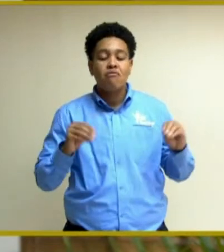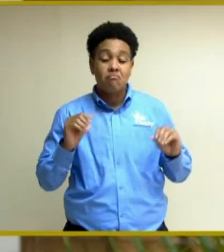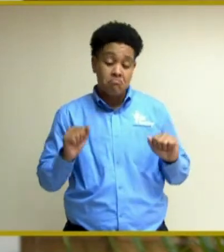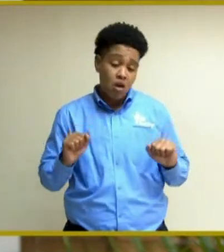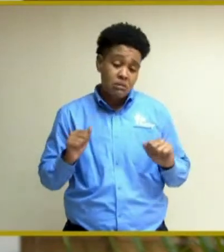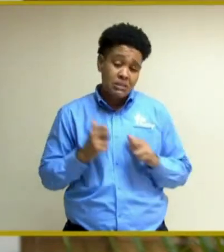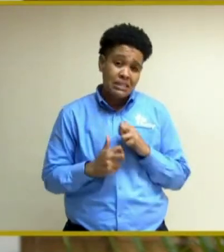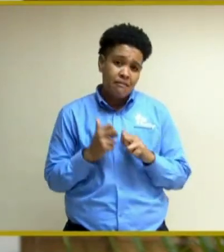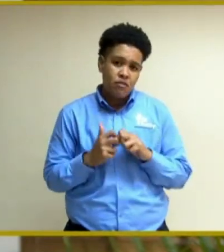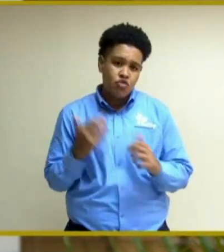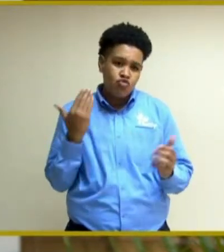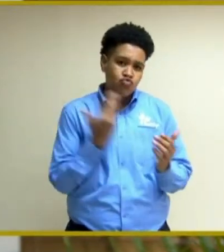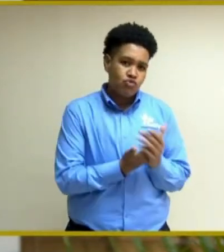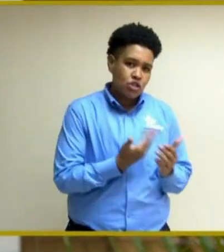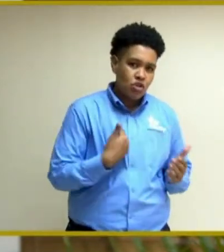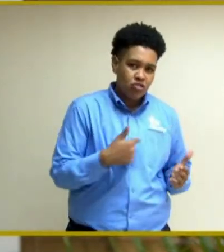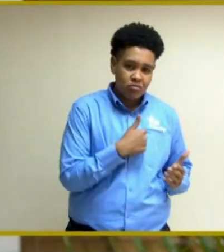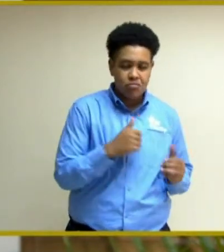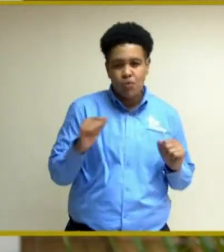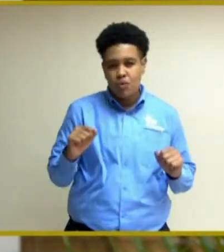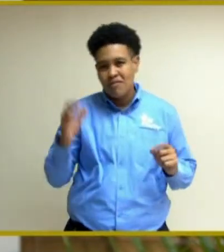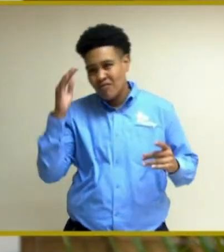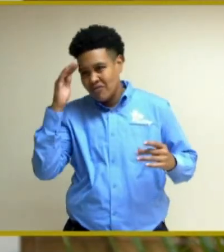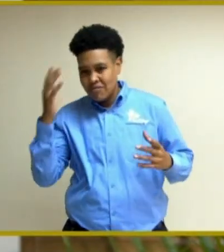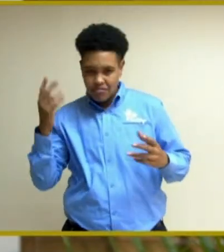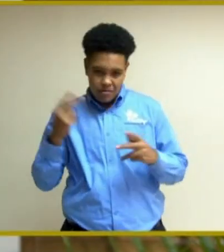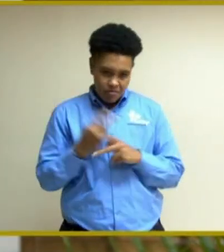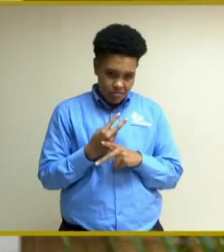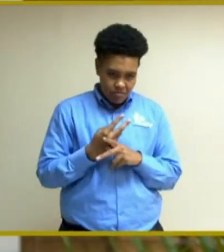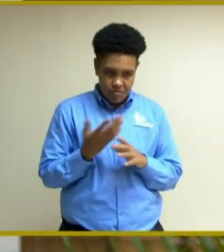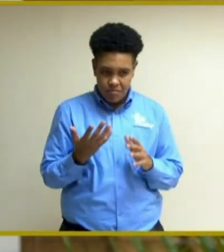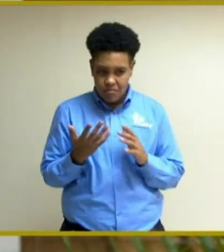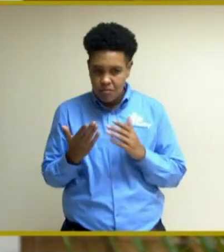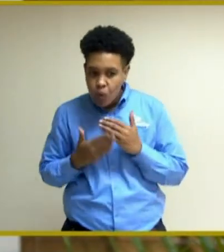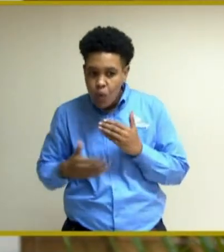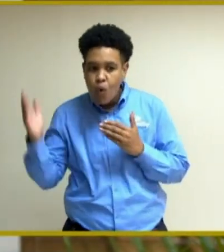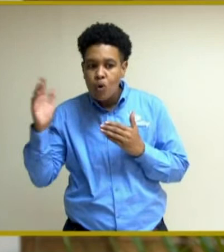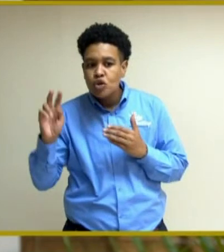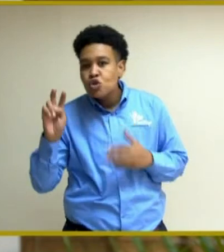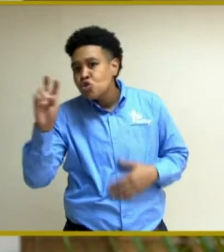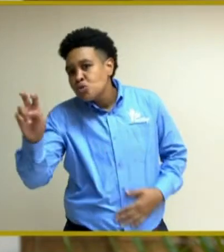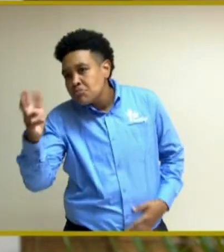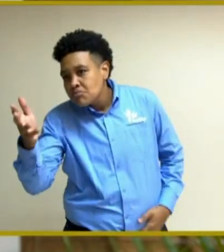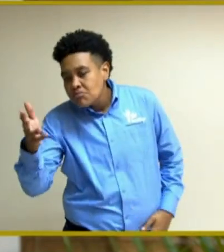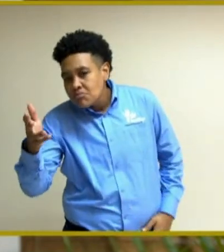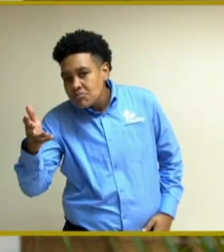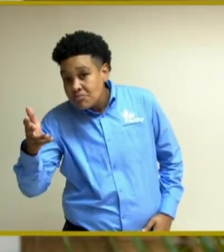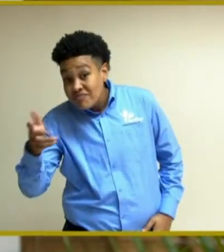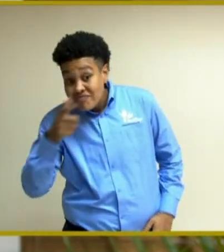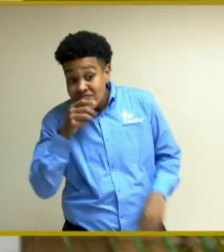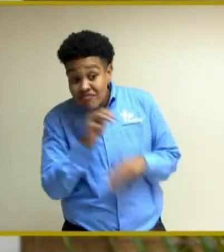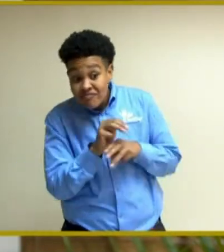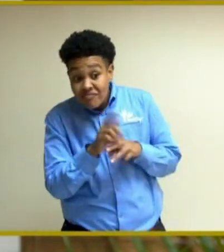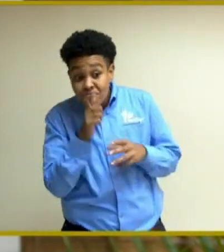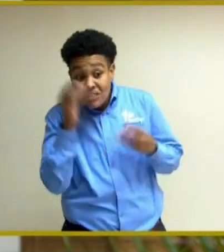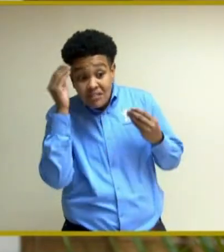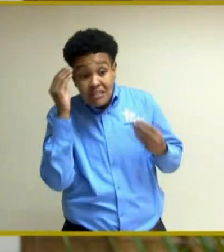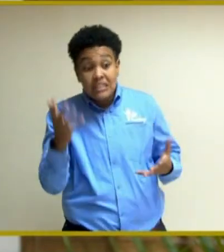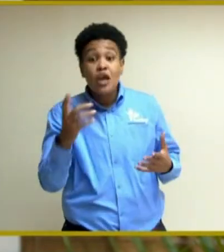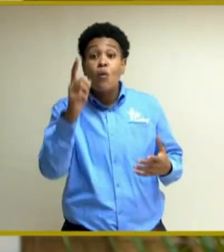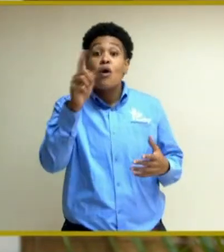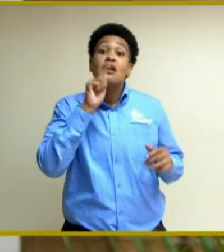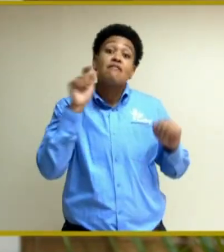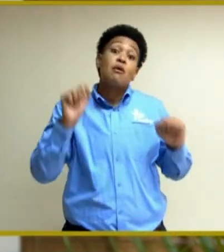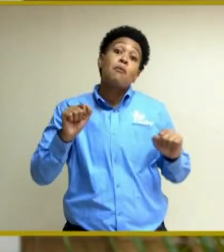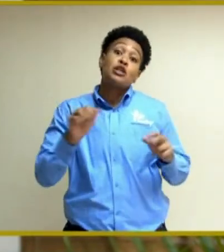difficulty getting to us. So we have to certainly consider going to them. And as Minister mentioned, one of the